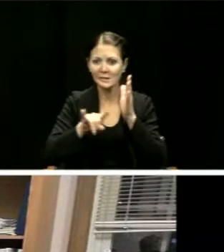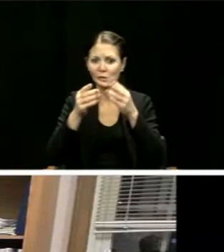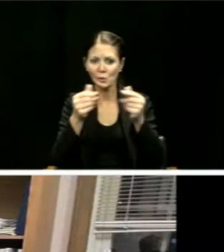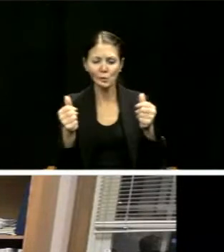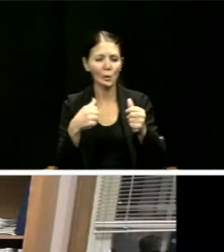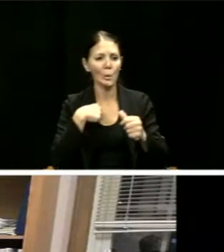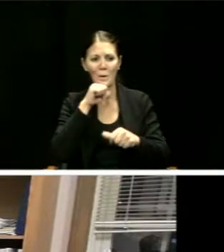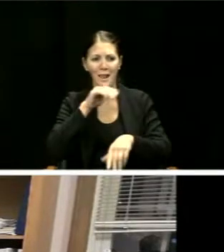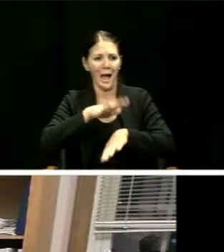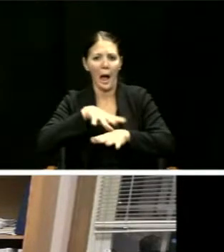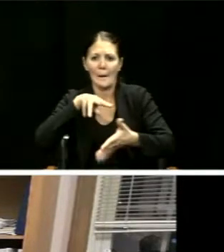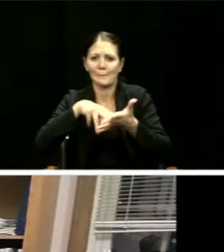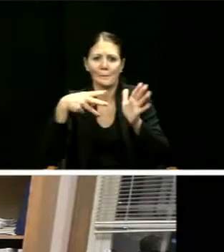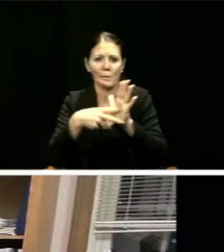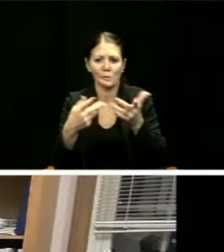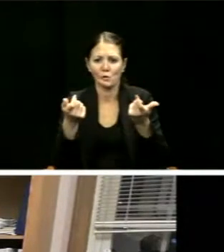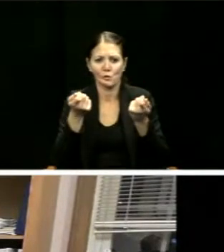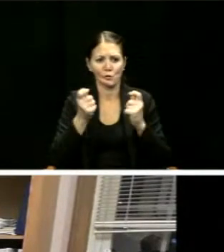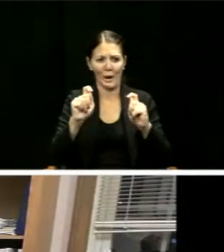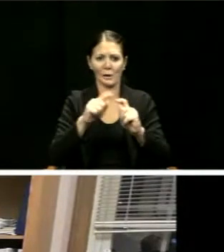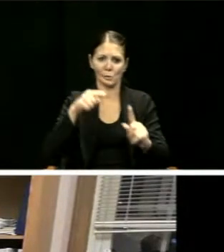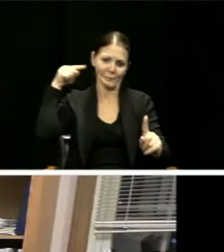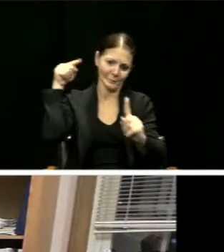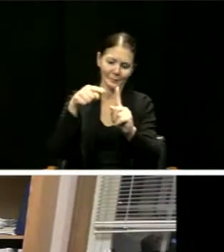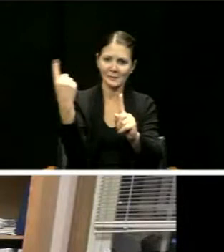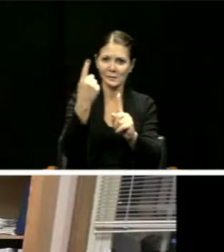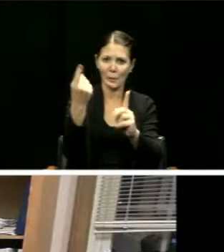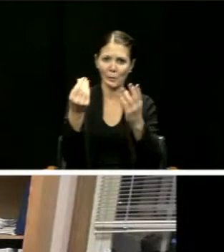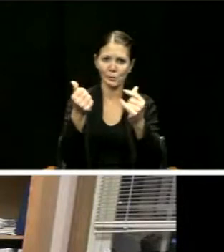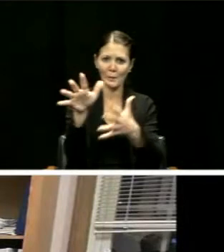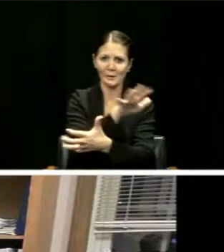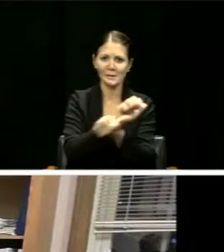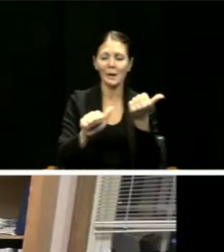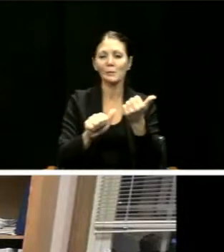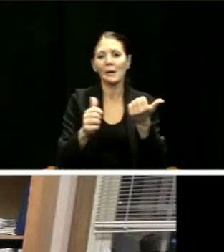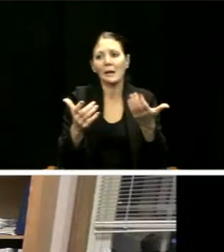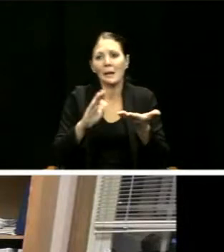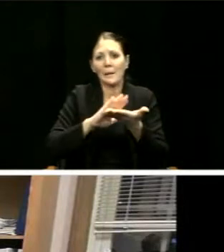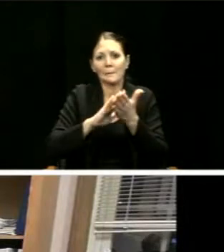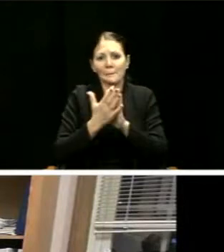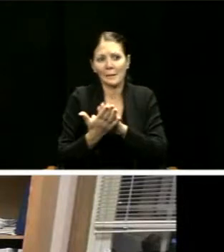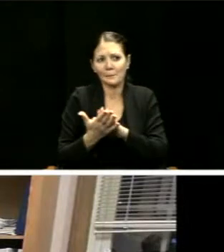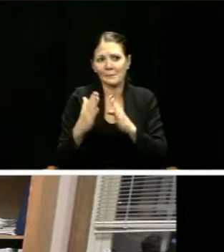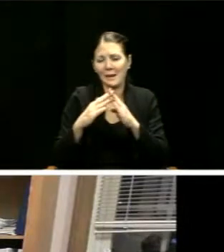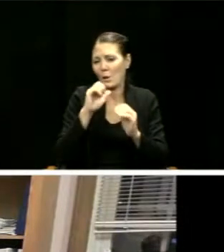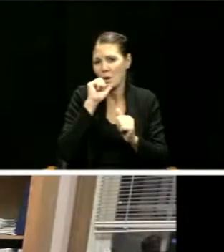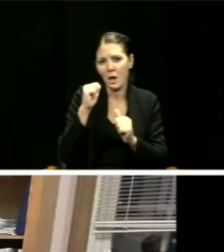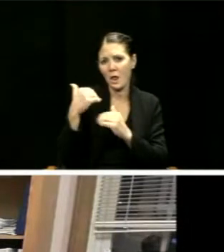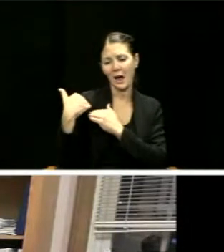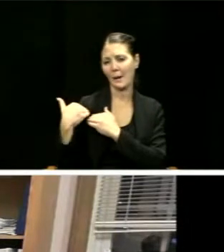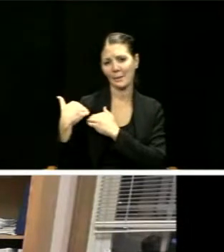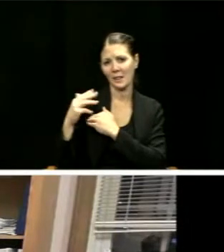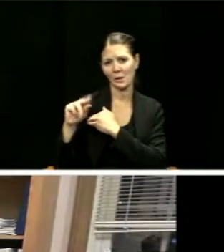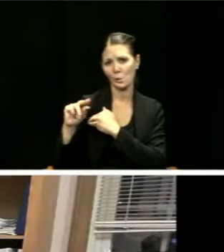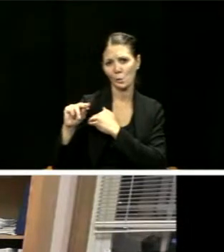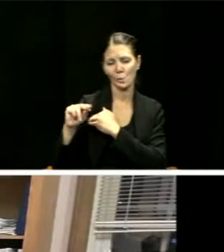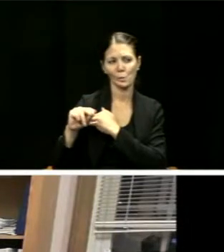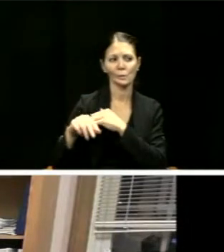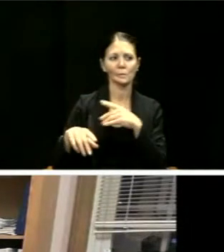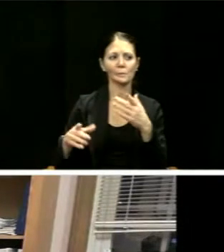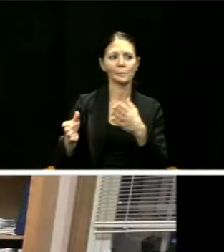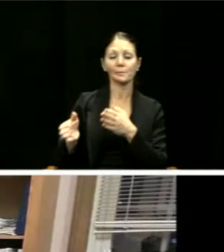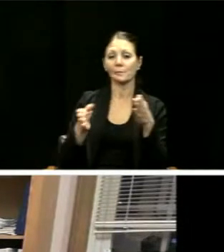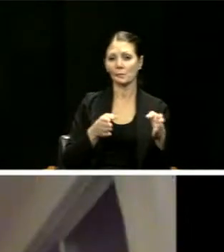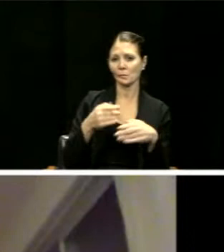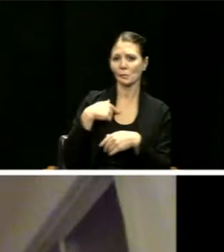damage somebody's property or cause harm to public safety, then the town isn't held liable. This is Joe